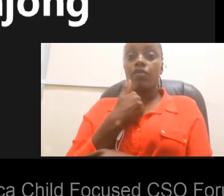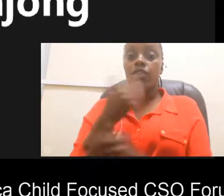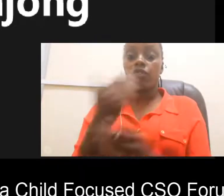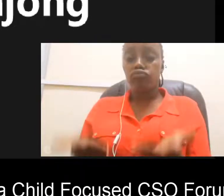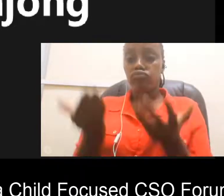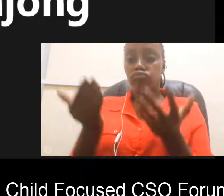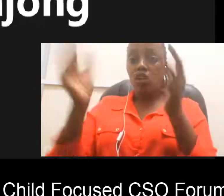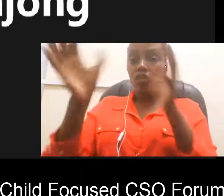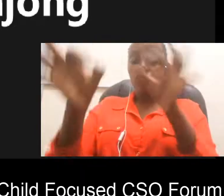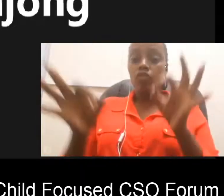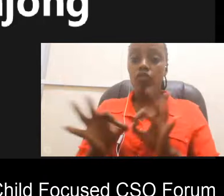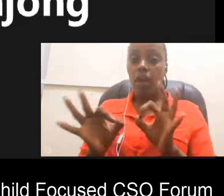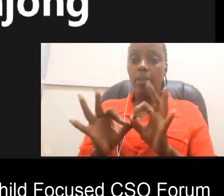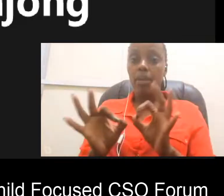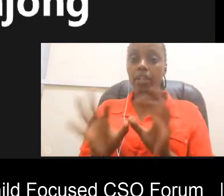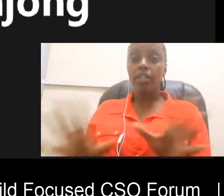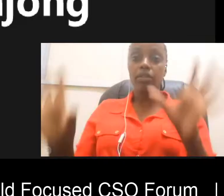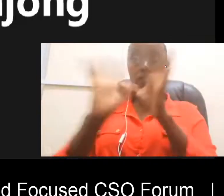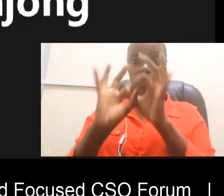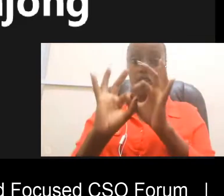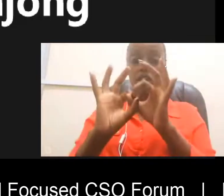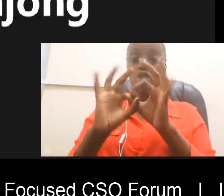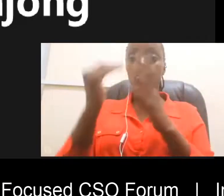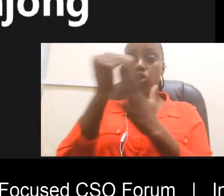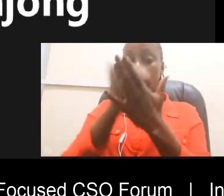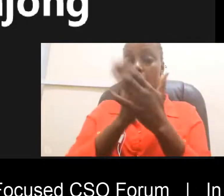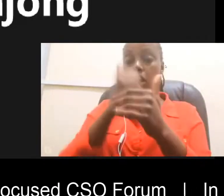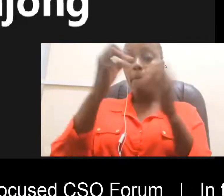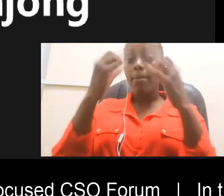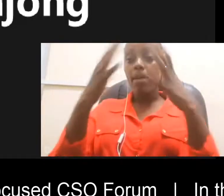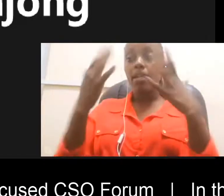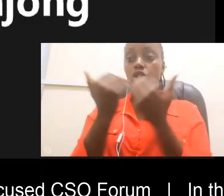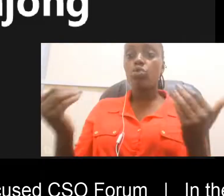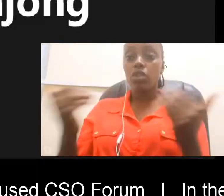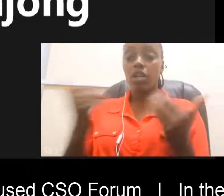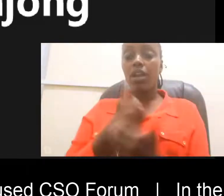family reunification programs where many children